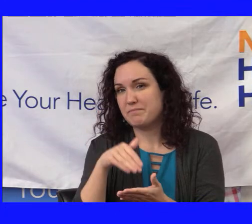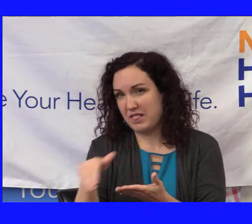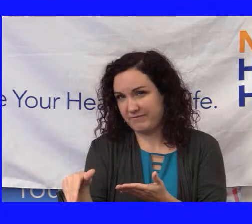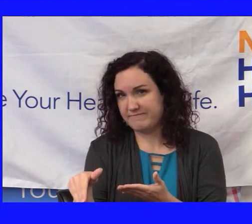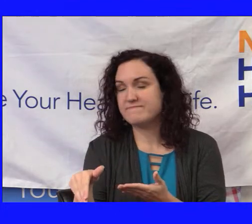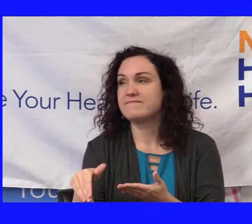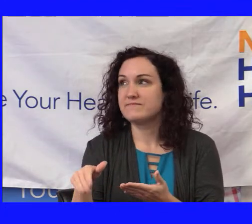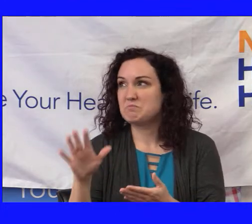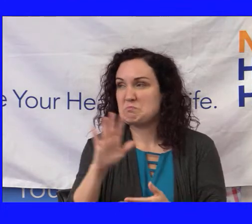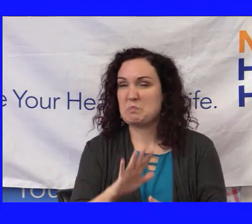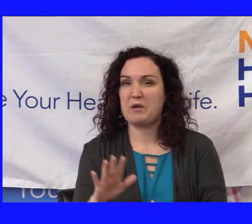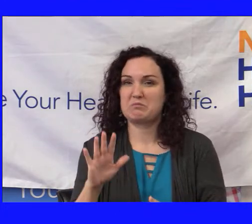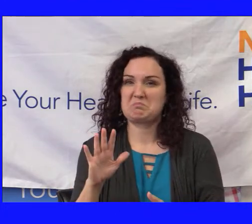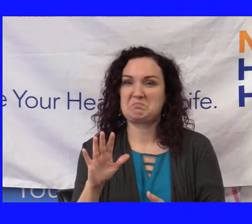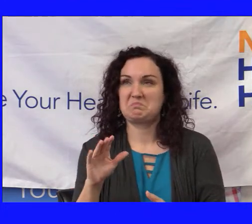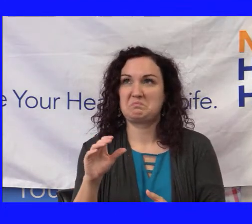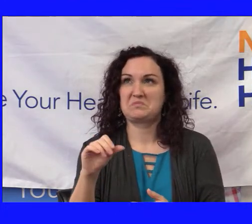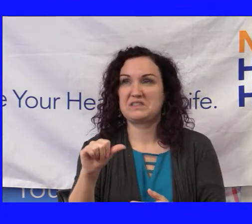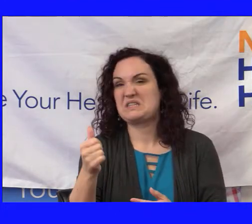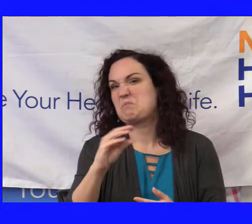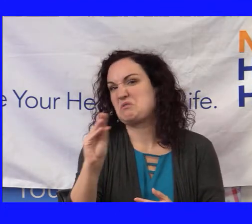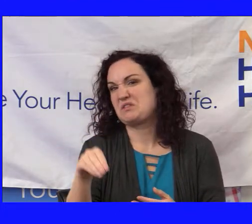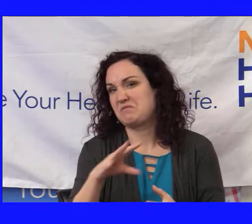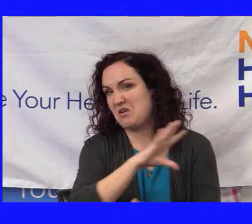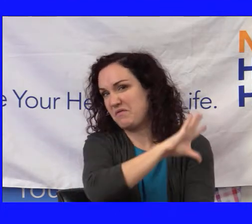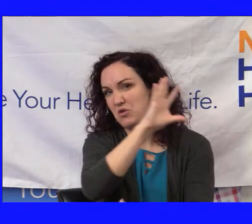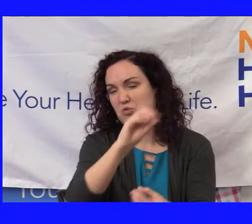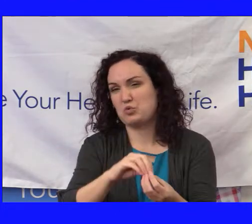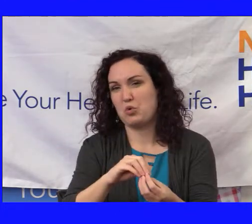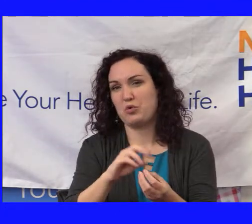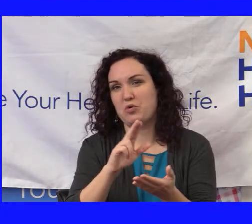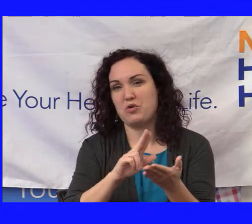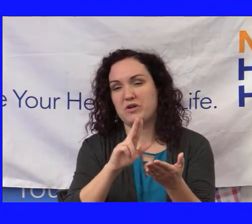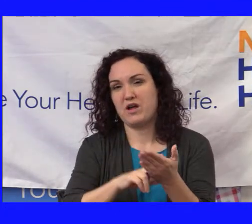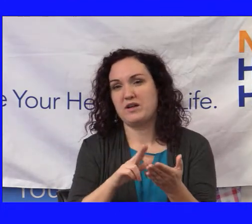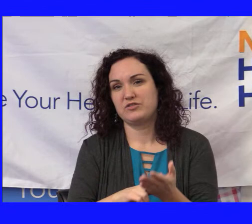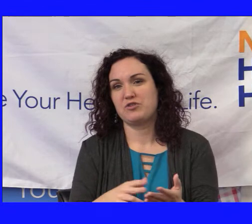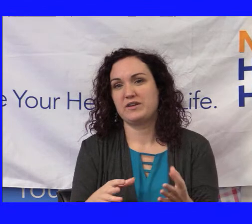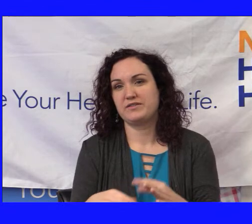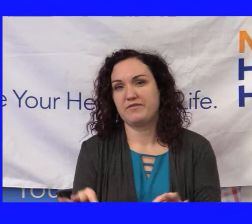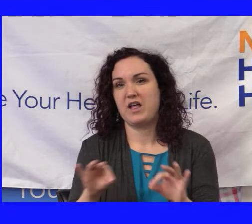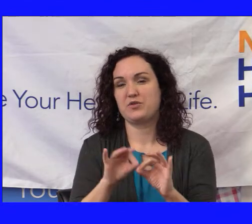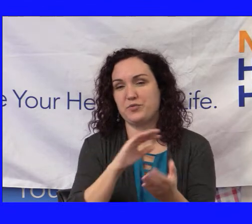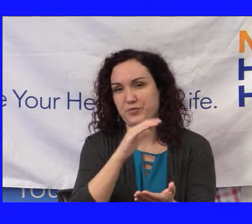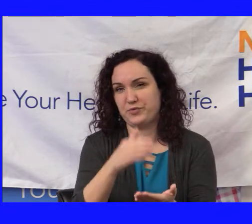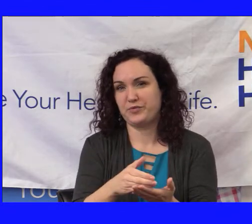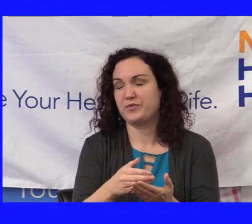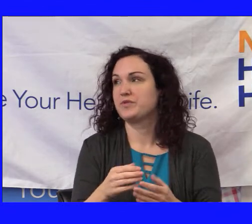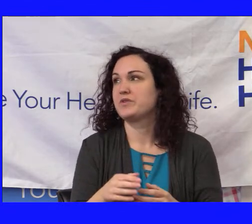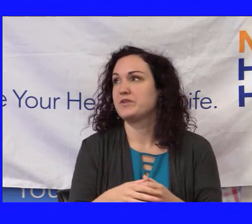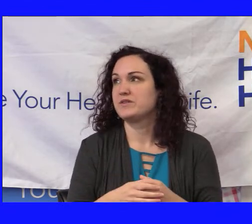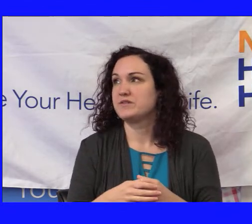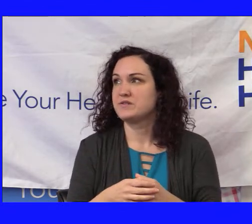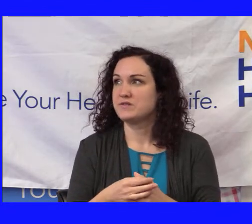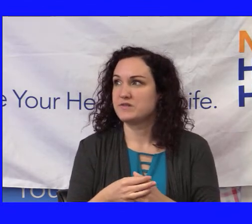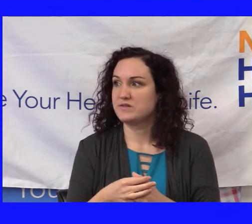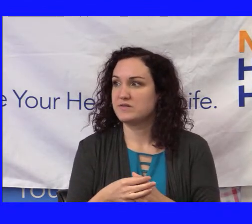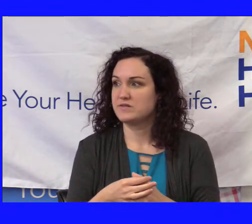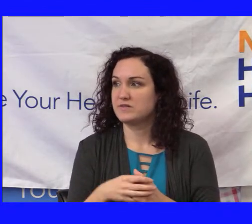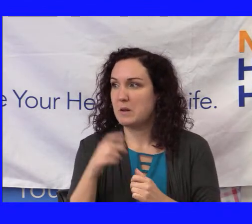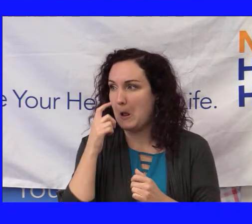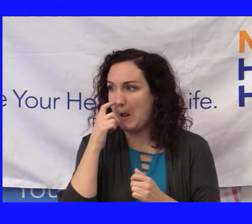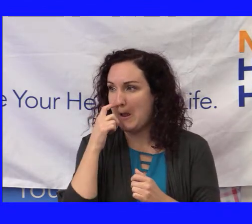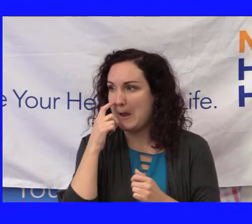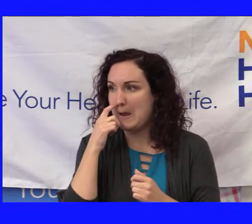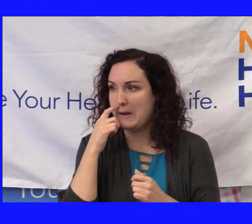is approximately 10% of the total contract value. The remainder being the software licenses themselves,